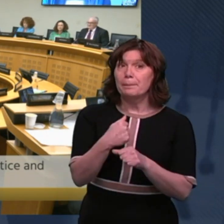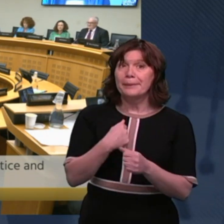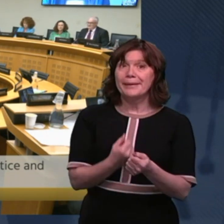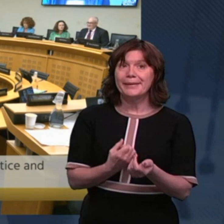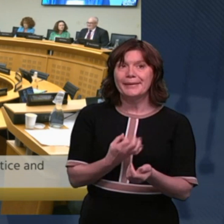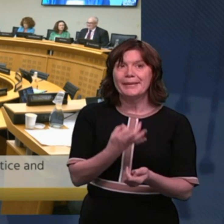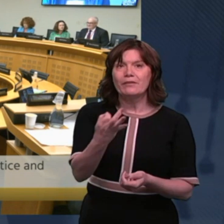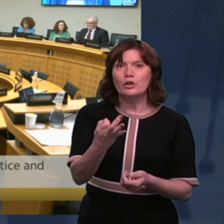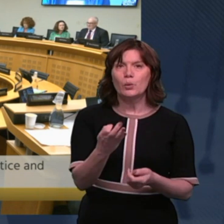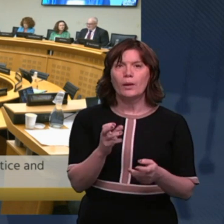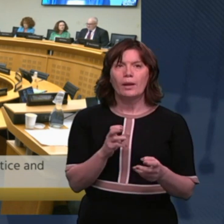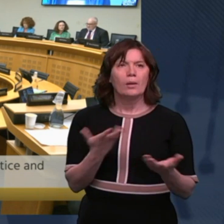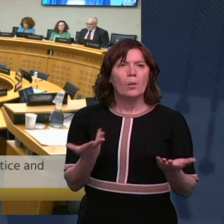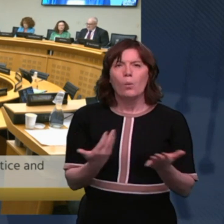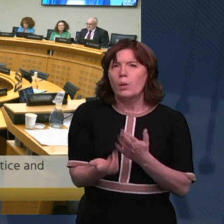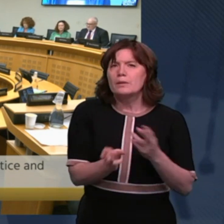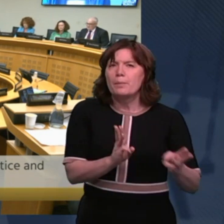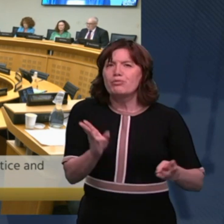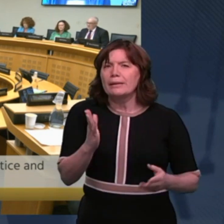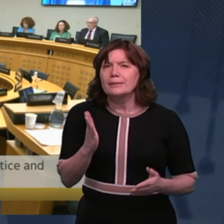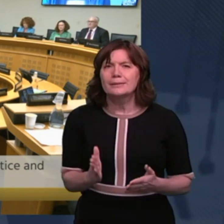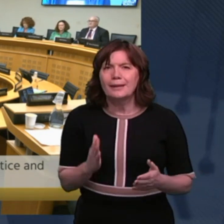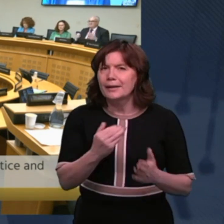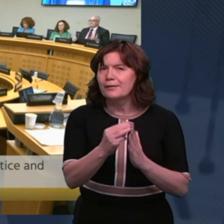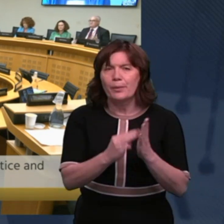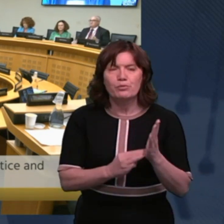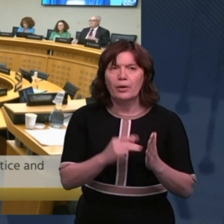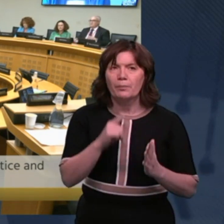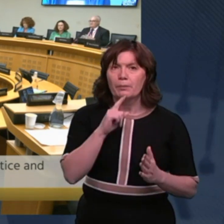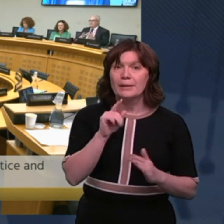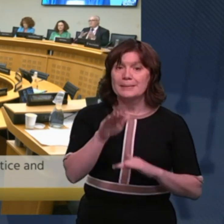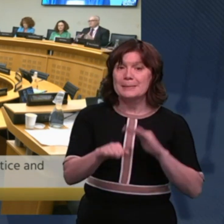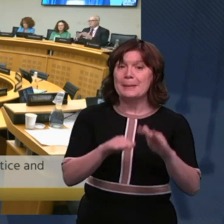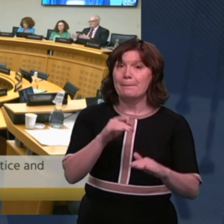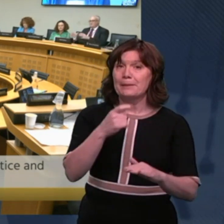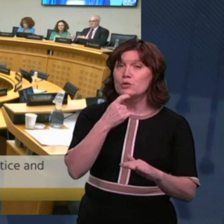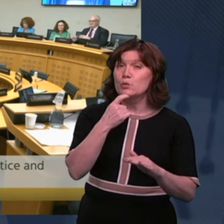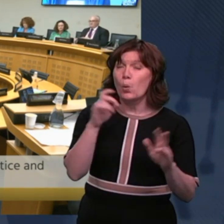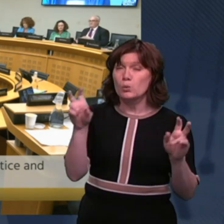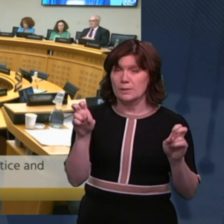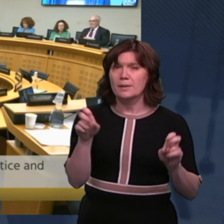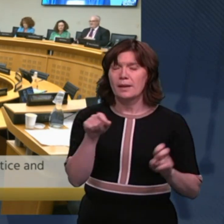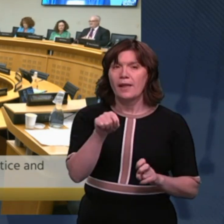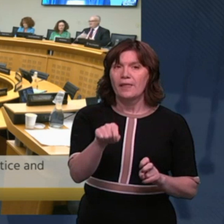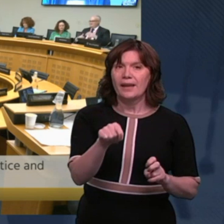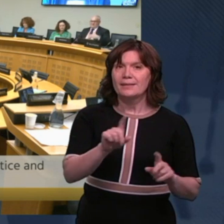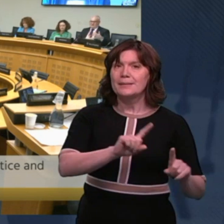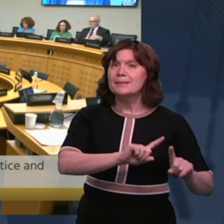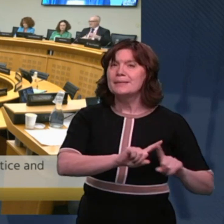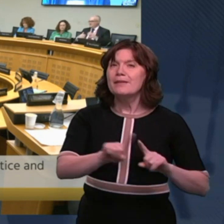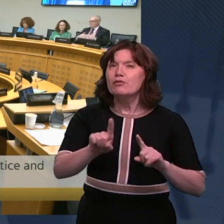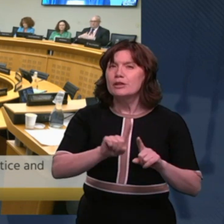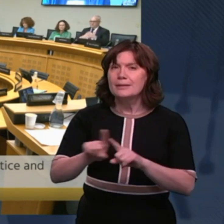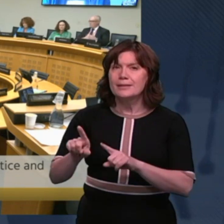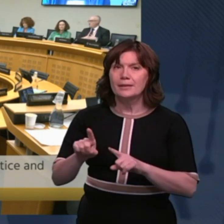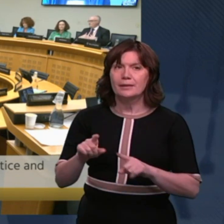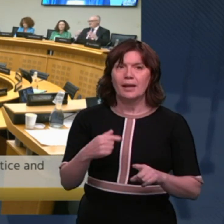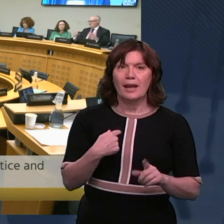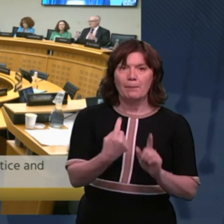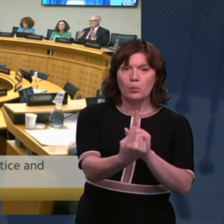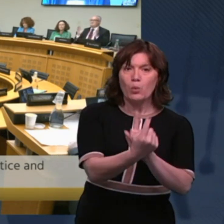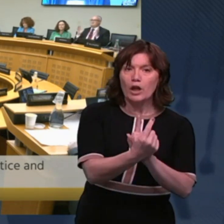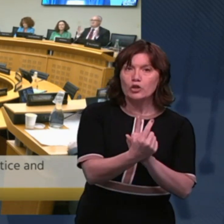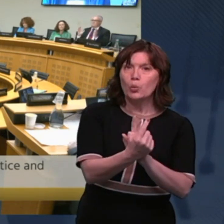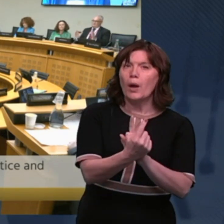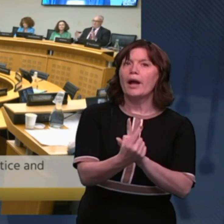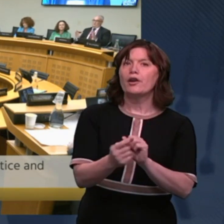practical insight into the programme. So obviously Stepping Stones Triple P has got multiple different delivery formats, so some very light touch, one-to-one